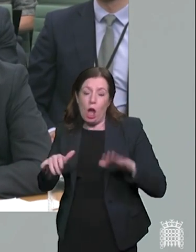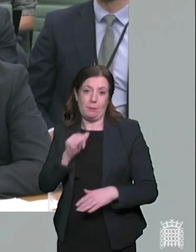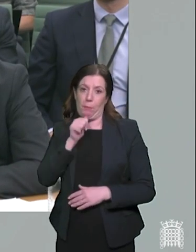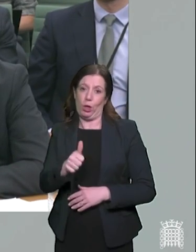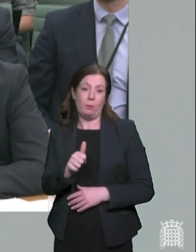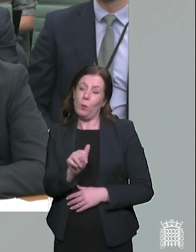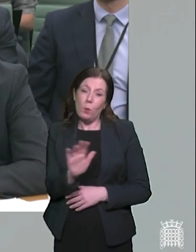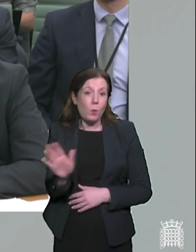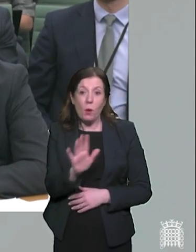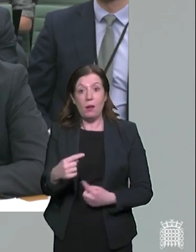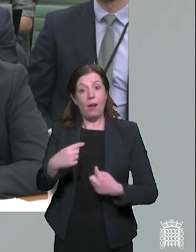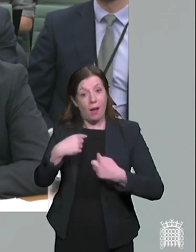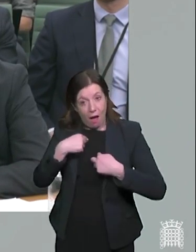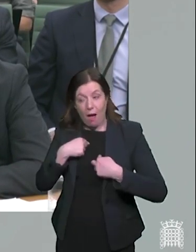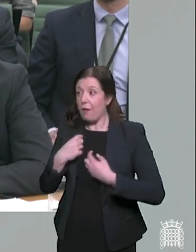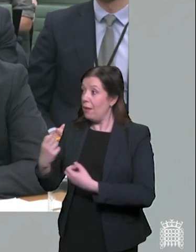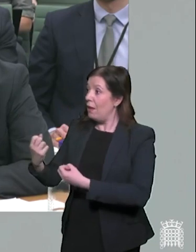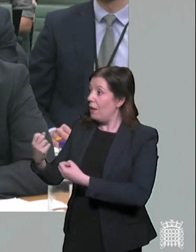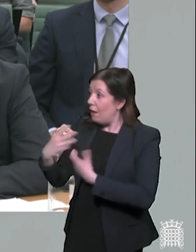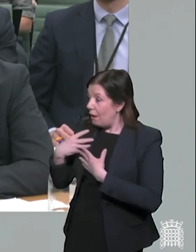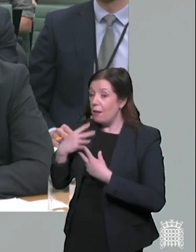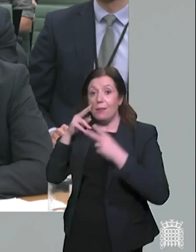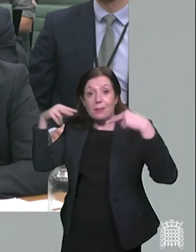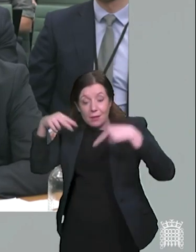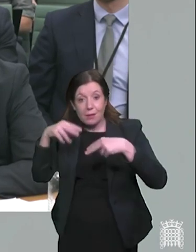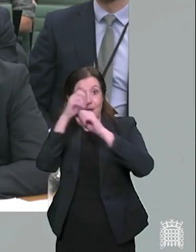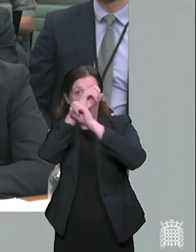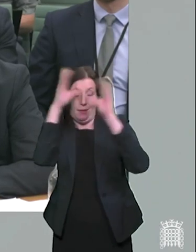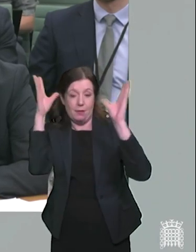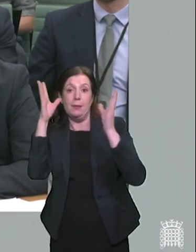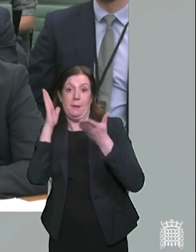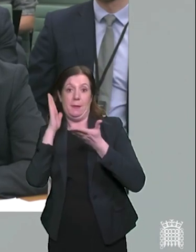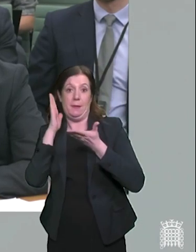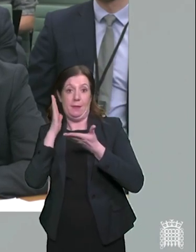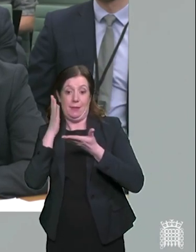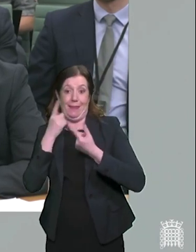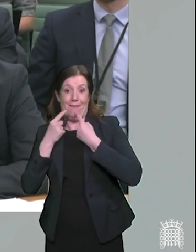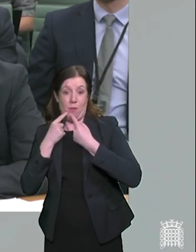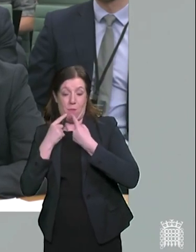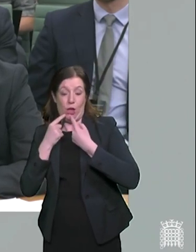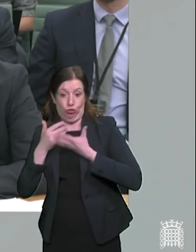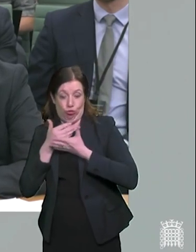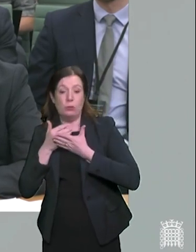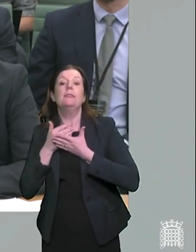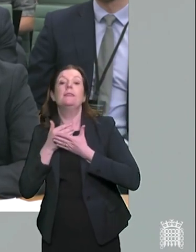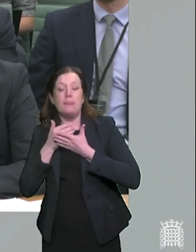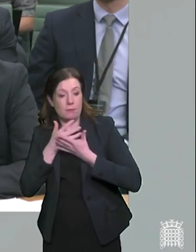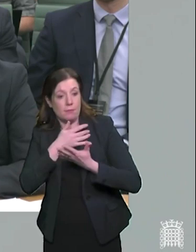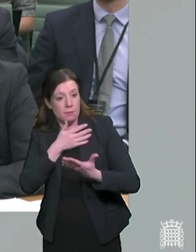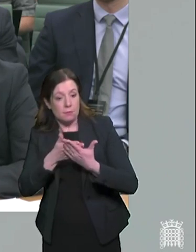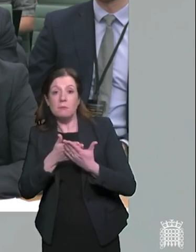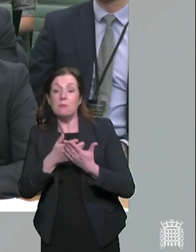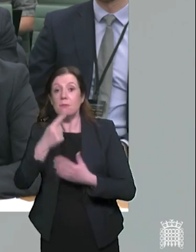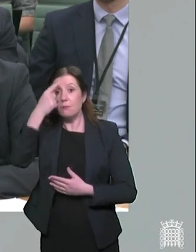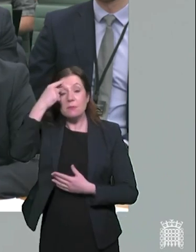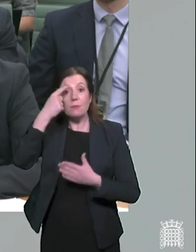based on my genuine understanding and belief about what we were doing, what we had been doing for a long time. And I